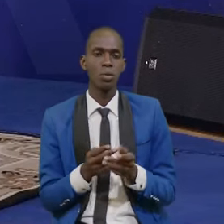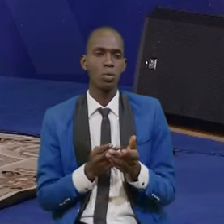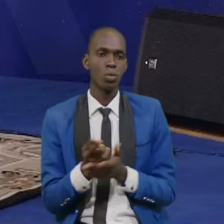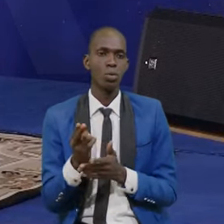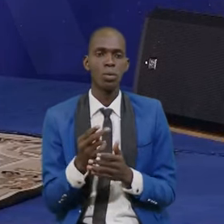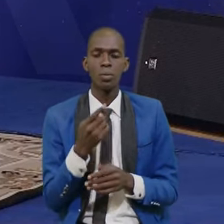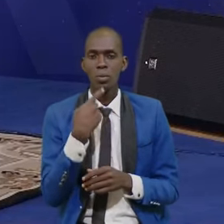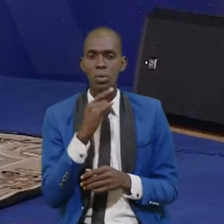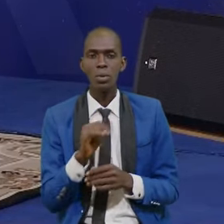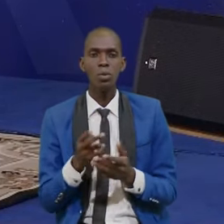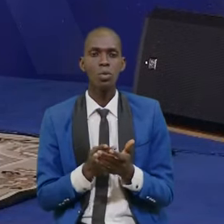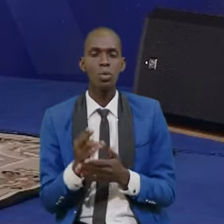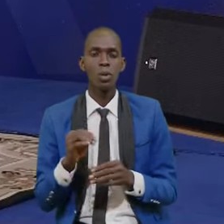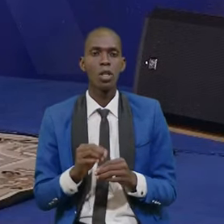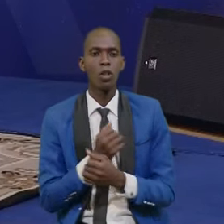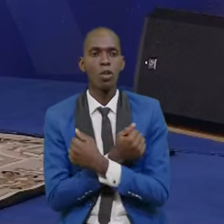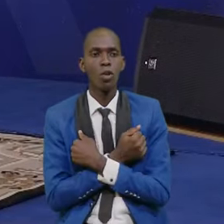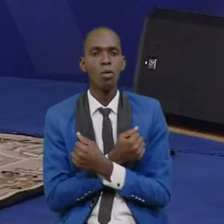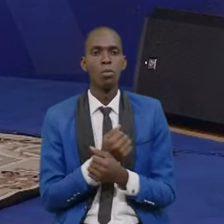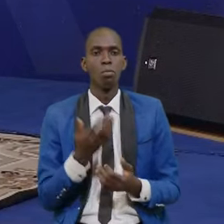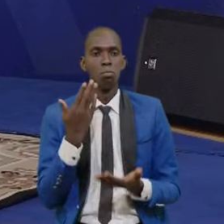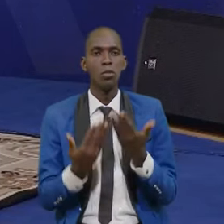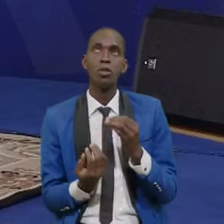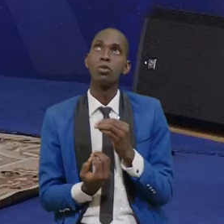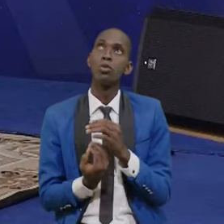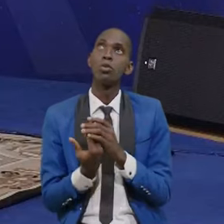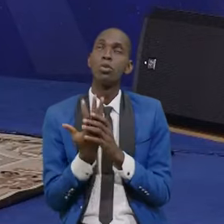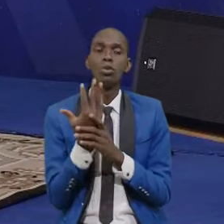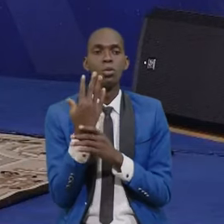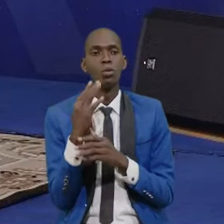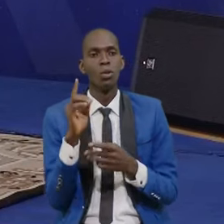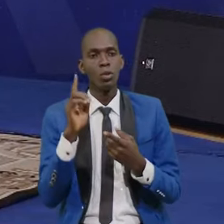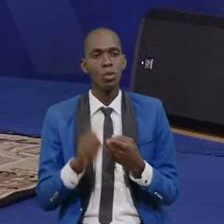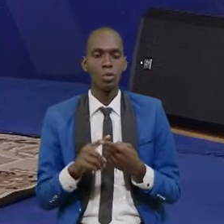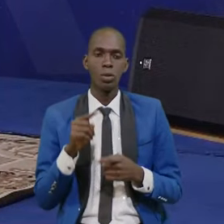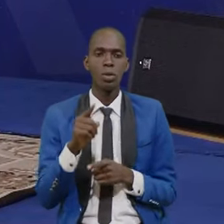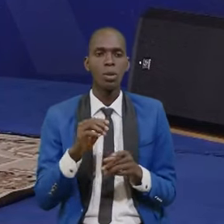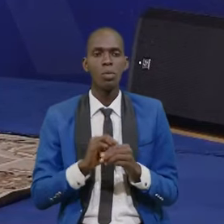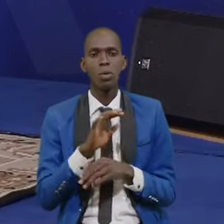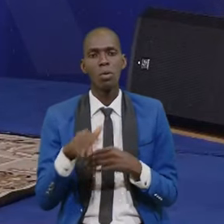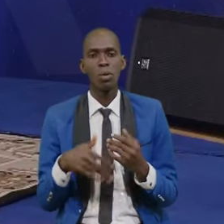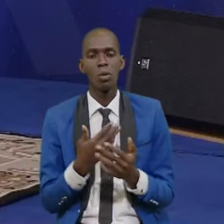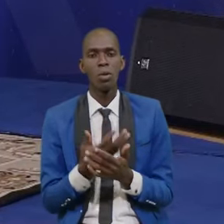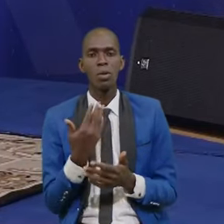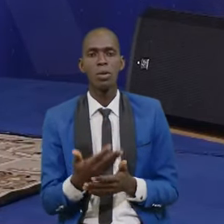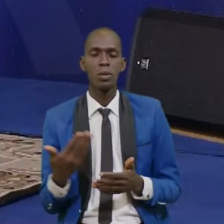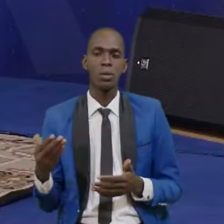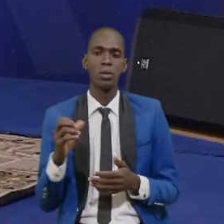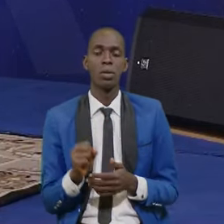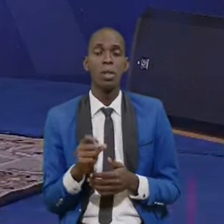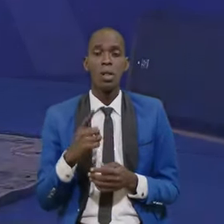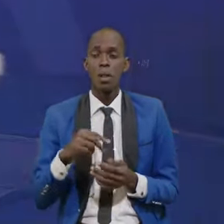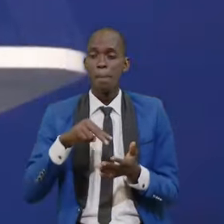speaking the truth in love, may grow up into him in all things. The purpose of